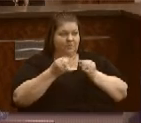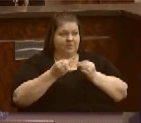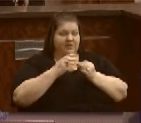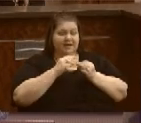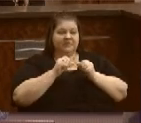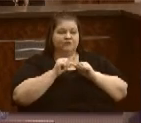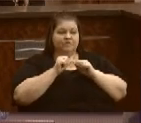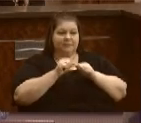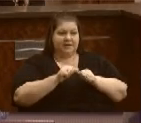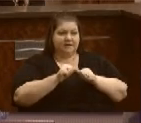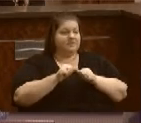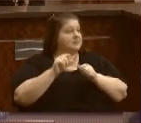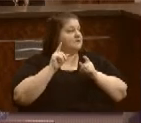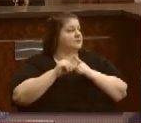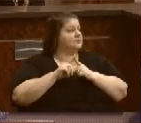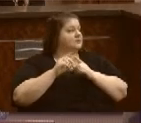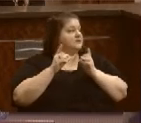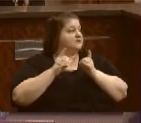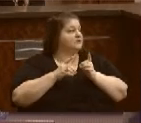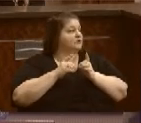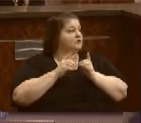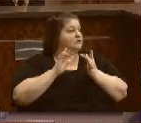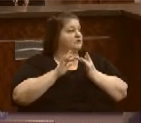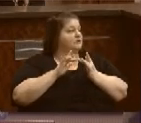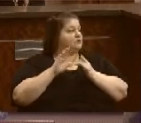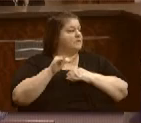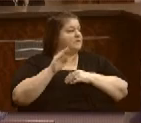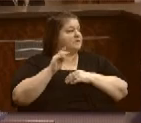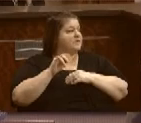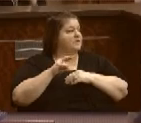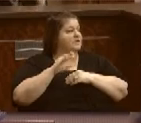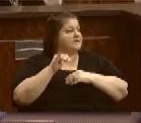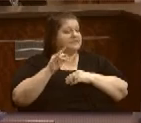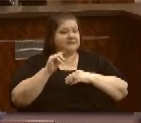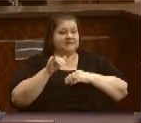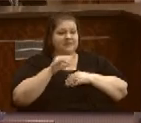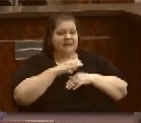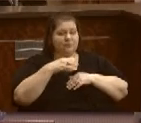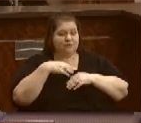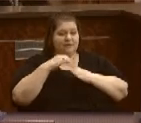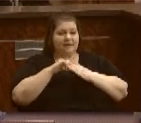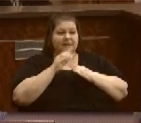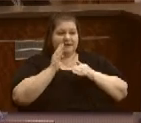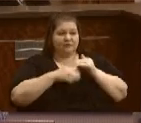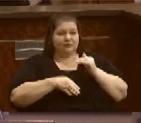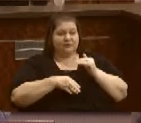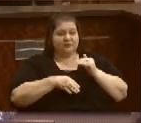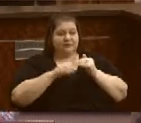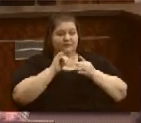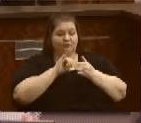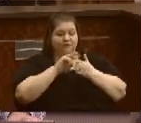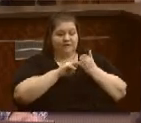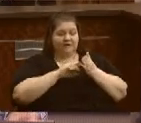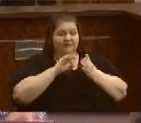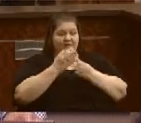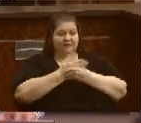remained and shall remain until a decision is reached by the Mayor and City Council. That concludes the reading of the file, Mr. President. Thank you, sir.